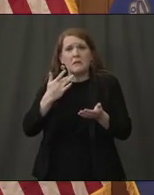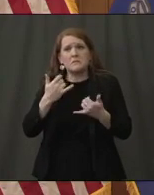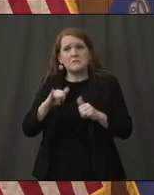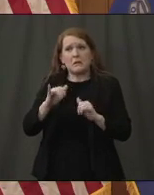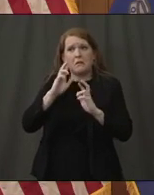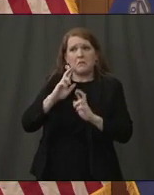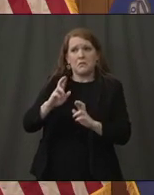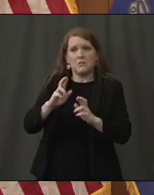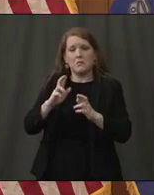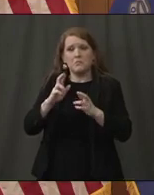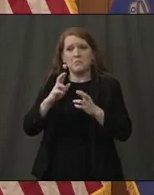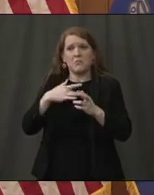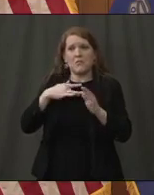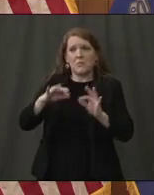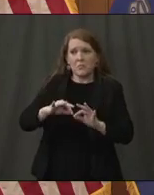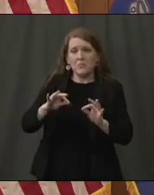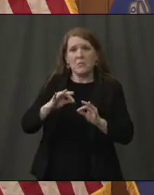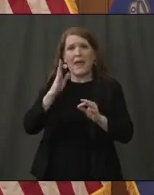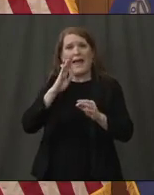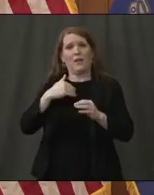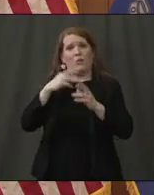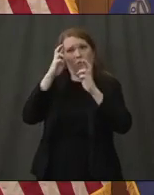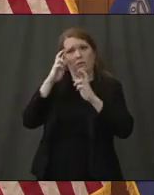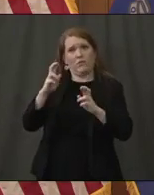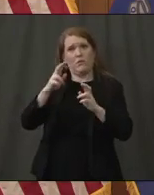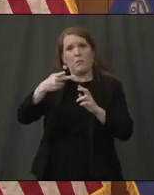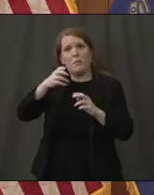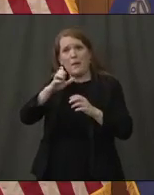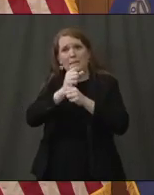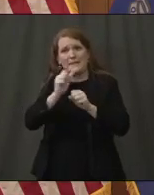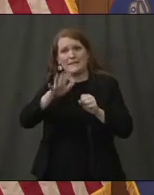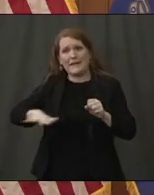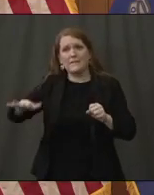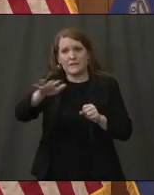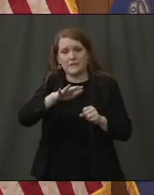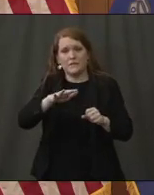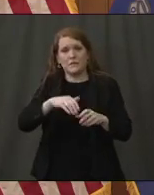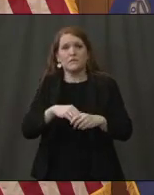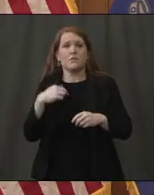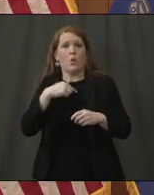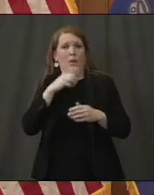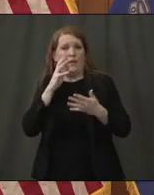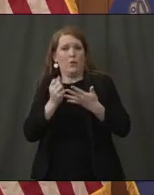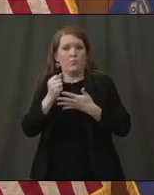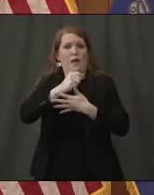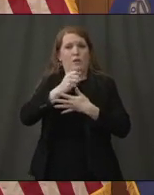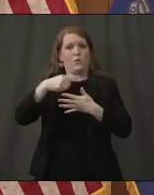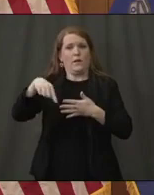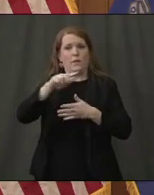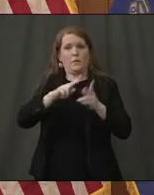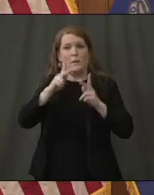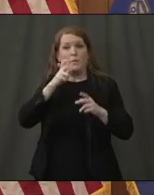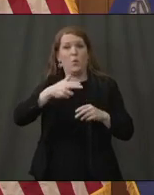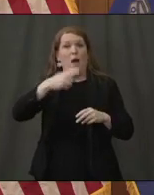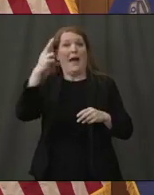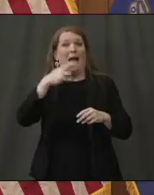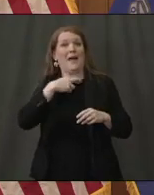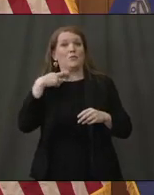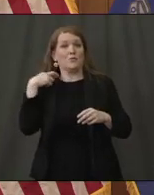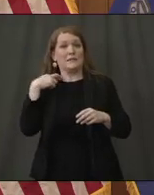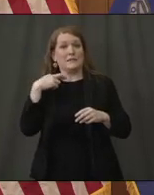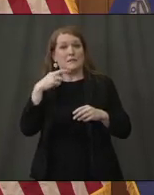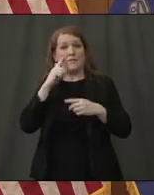as swiftly as possible, and add a layer of review that will prioritize offenders considered high risk per the